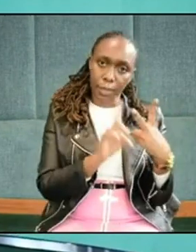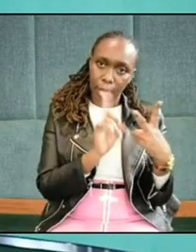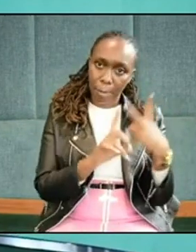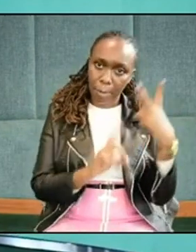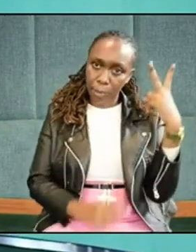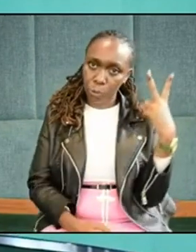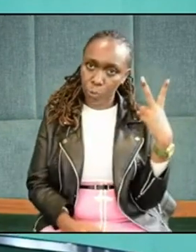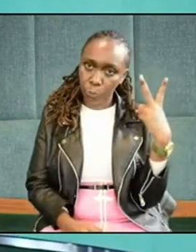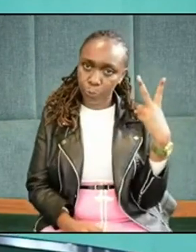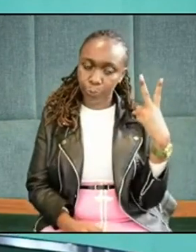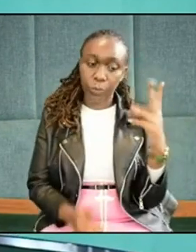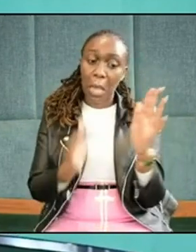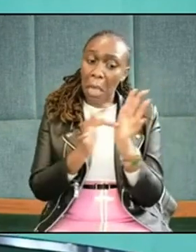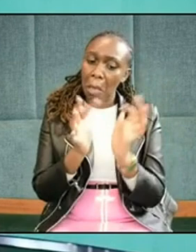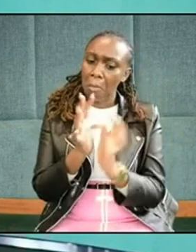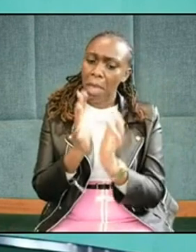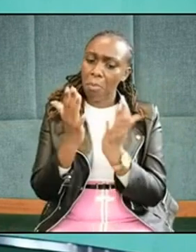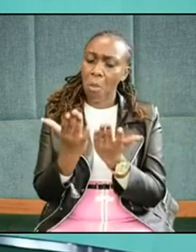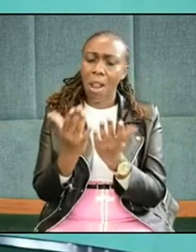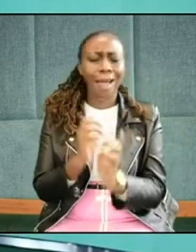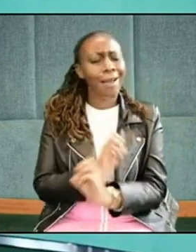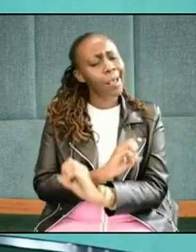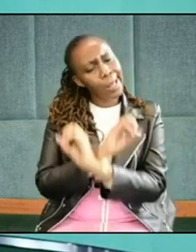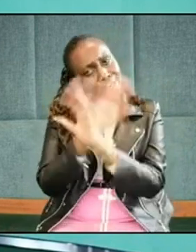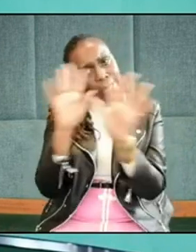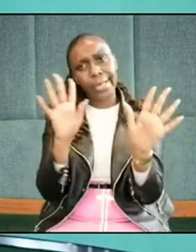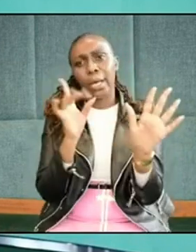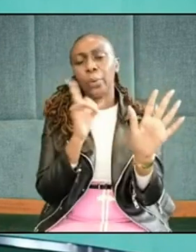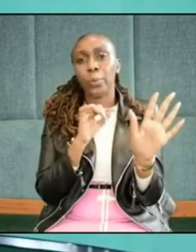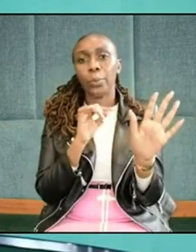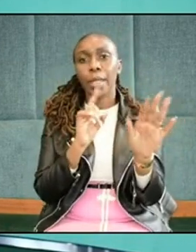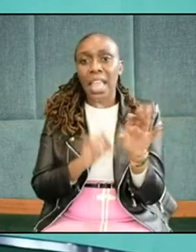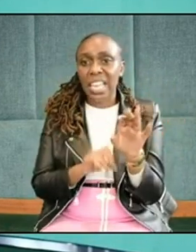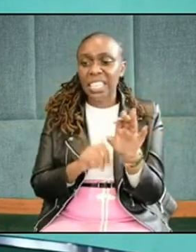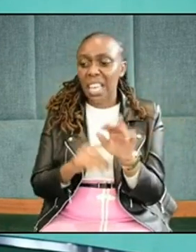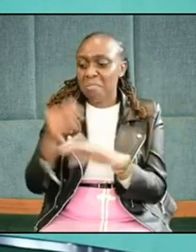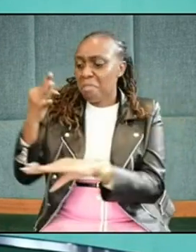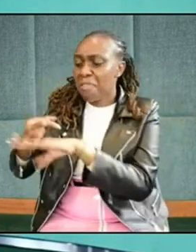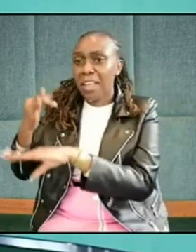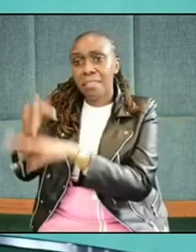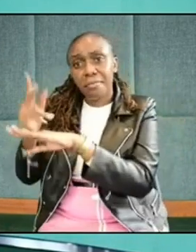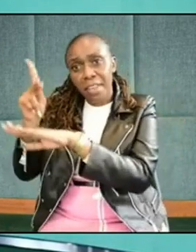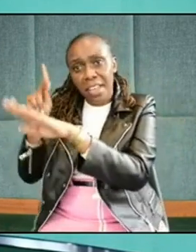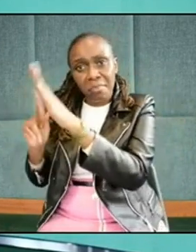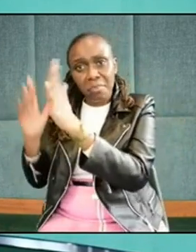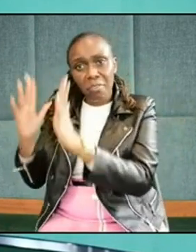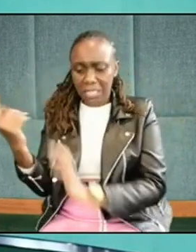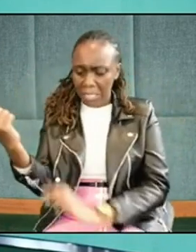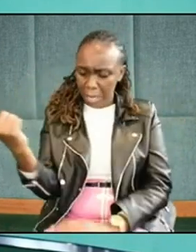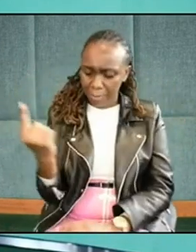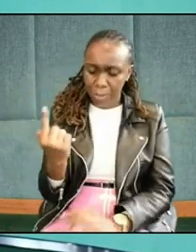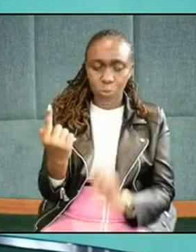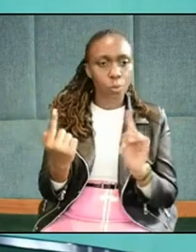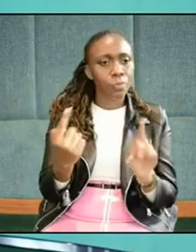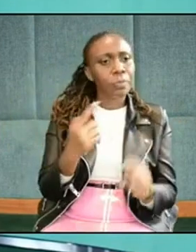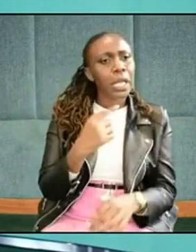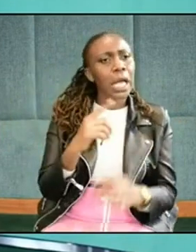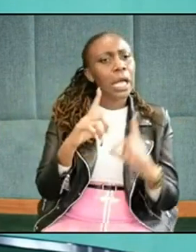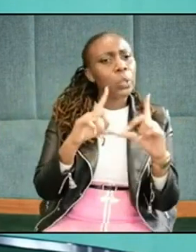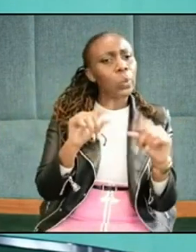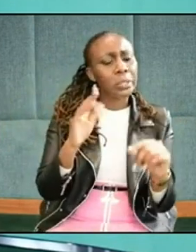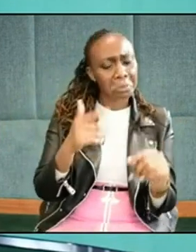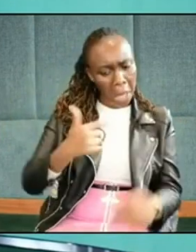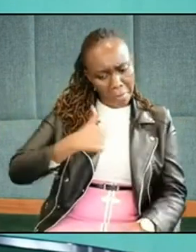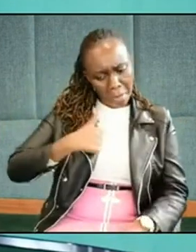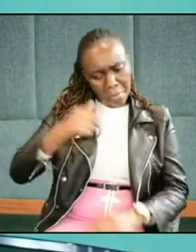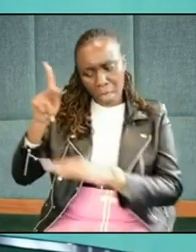the Bible is very clear that when they come to you and say to you, I am